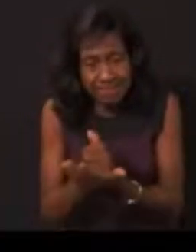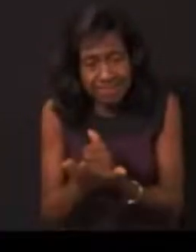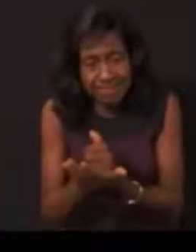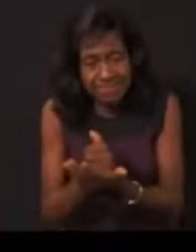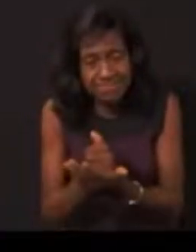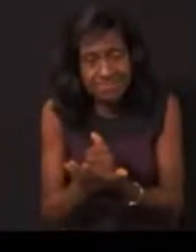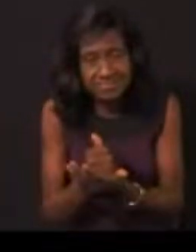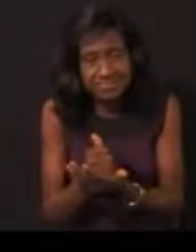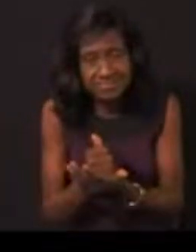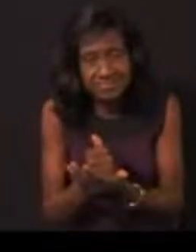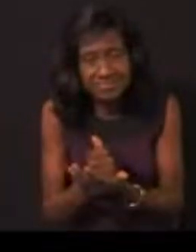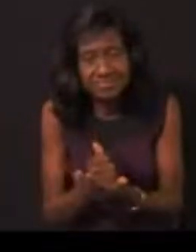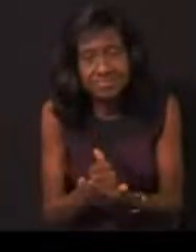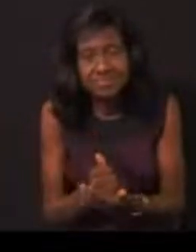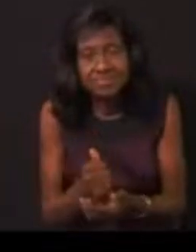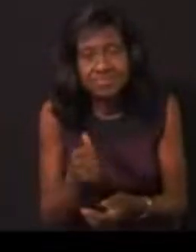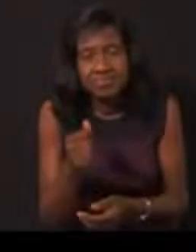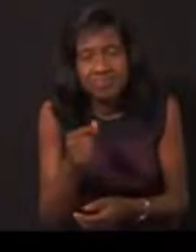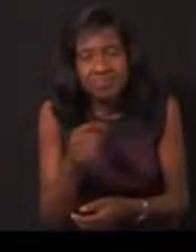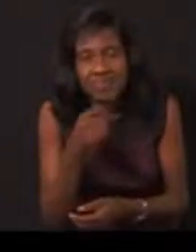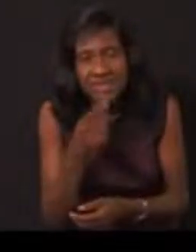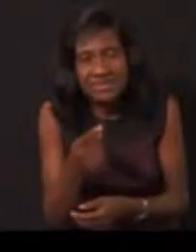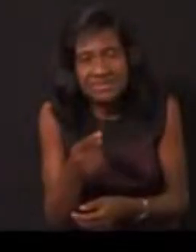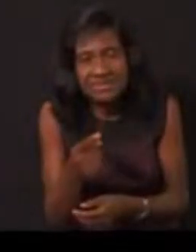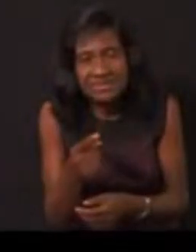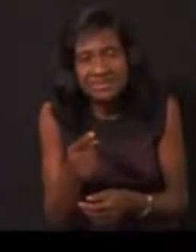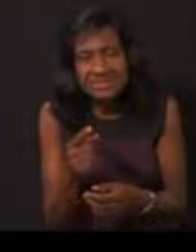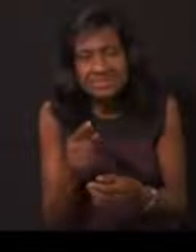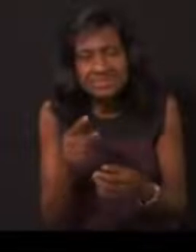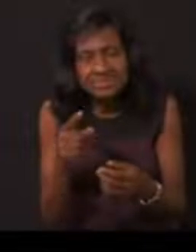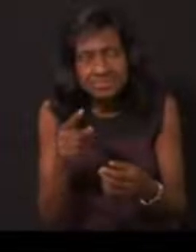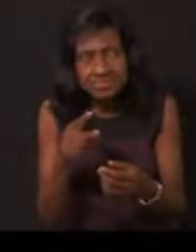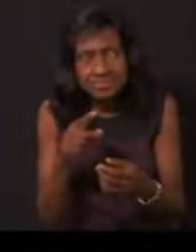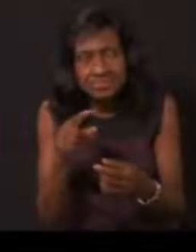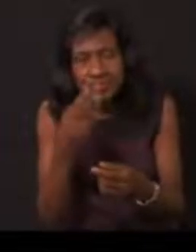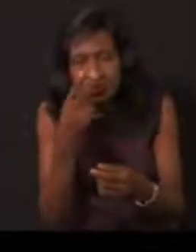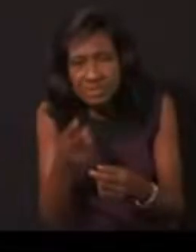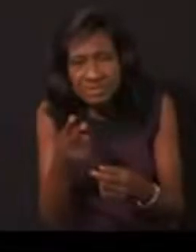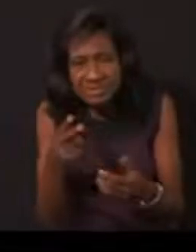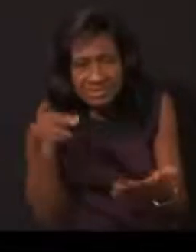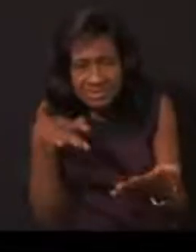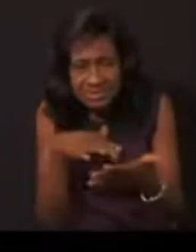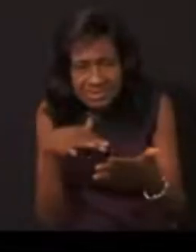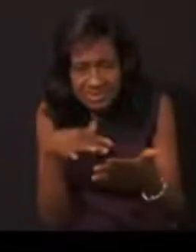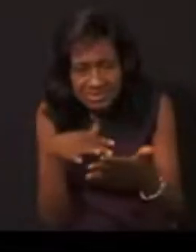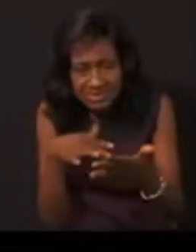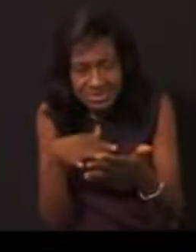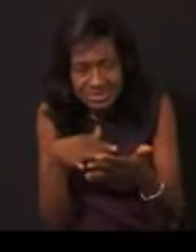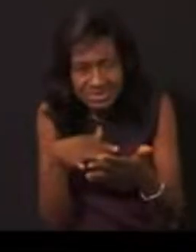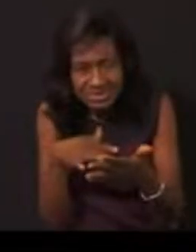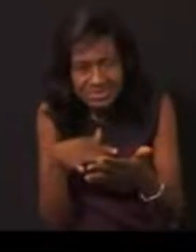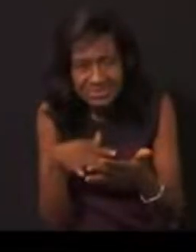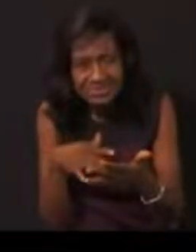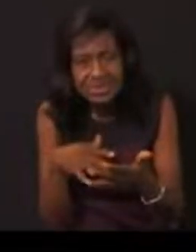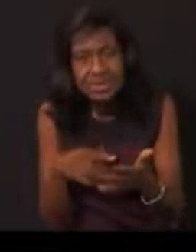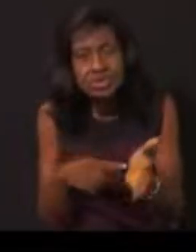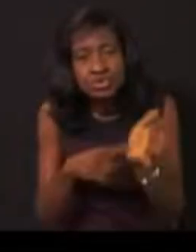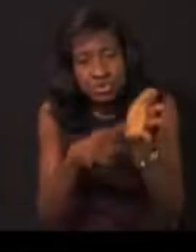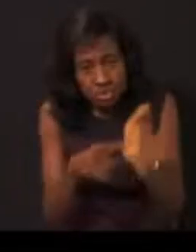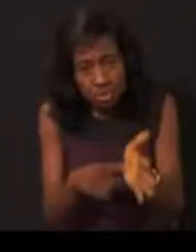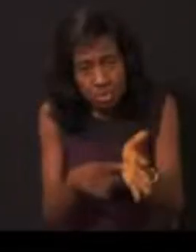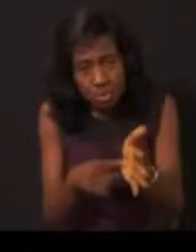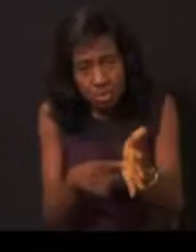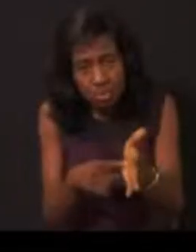virus. I do think it's also worth noting that while studies show waning immunity from the vaccines, they also